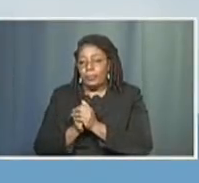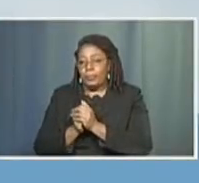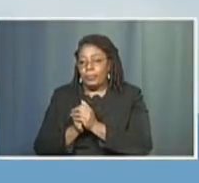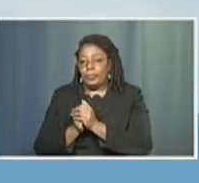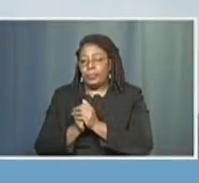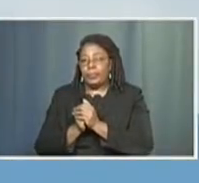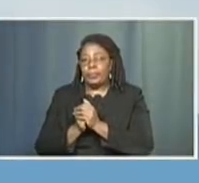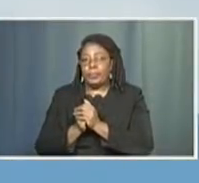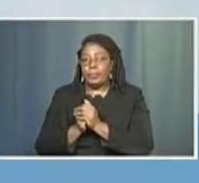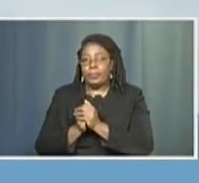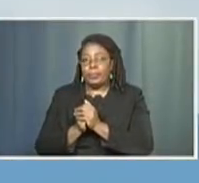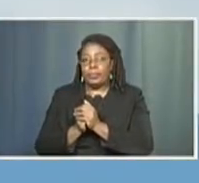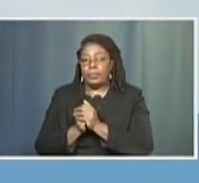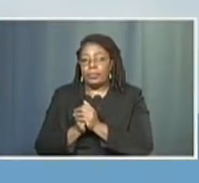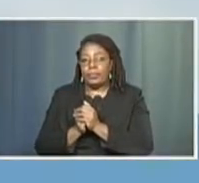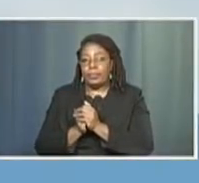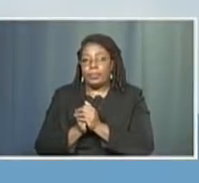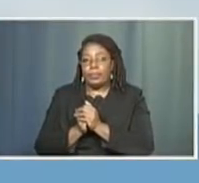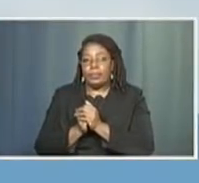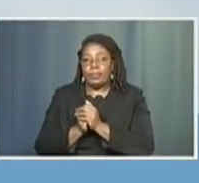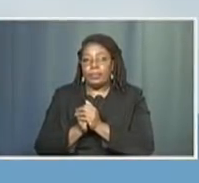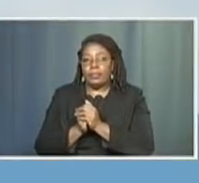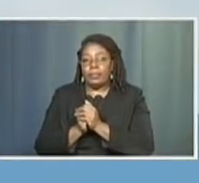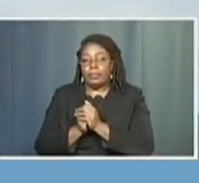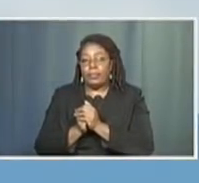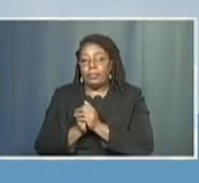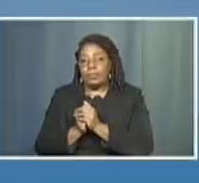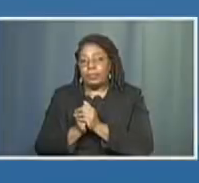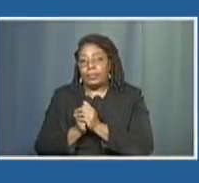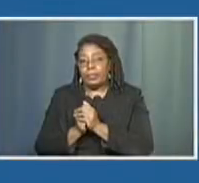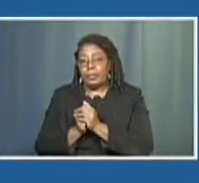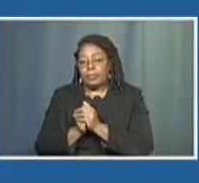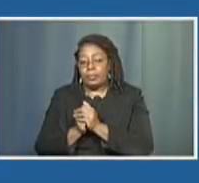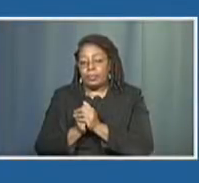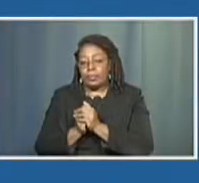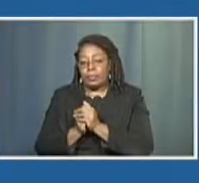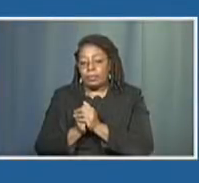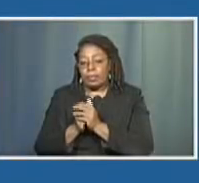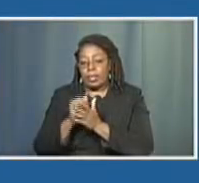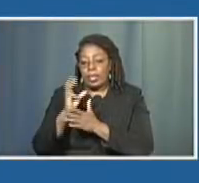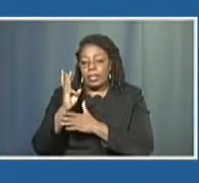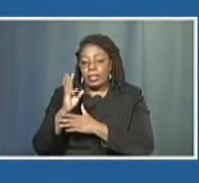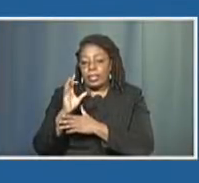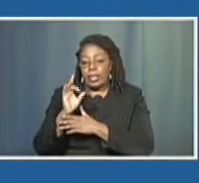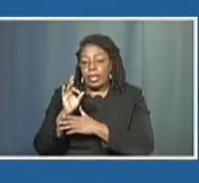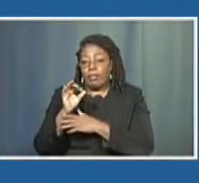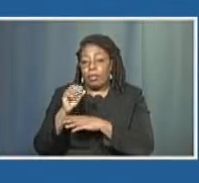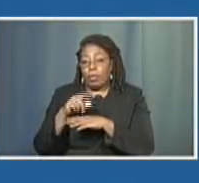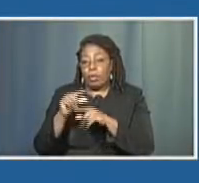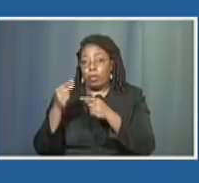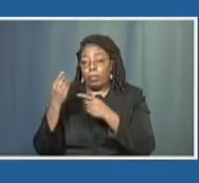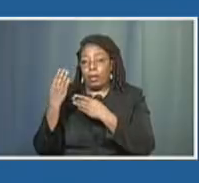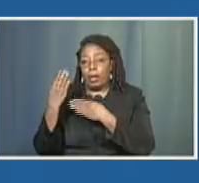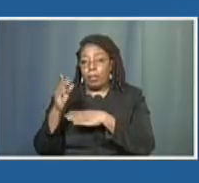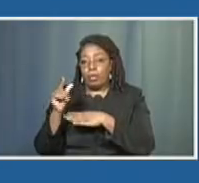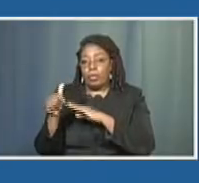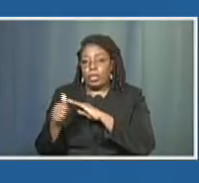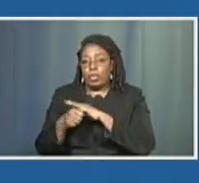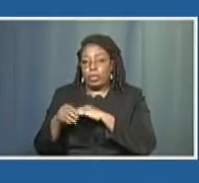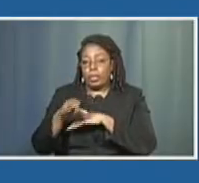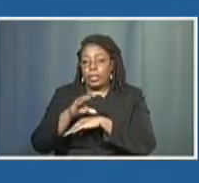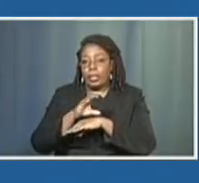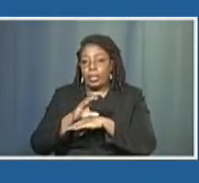evening, they are brought to you by Family Guardian Insurance Company. We're protecting you. 68 degrees in Freeport, Grand Bahama, Green Tool